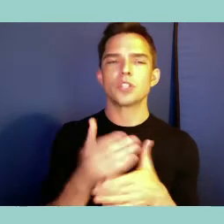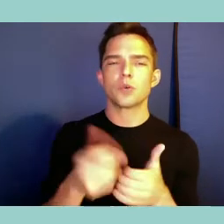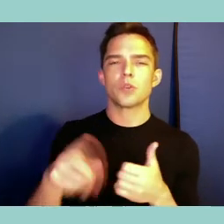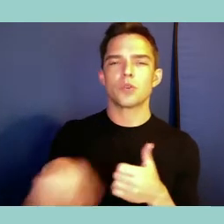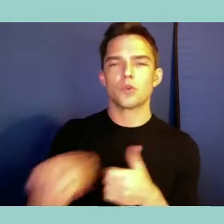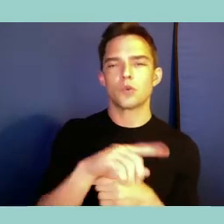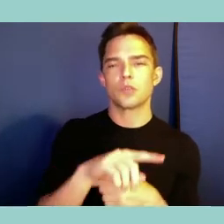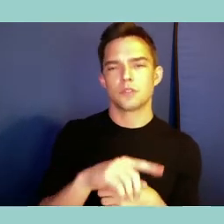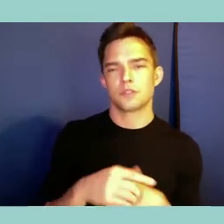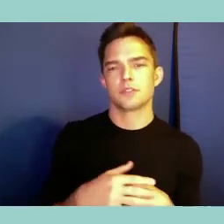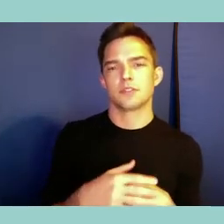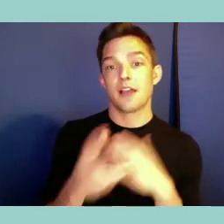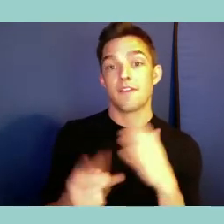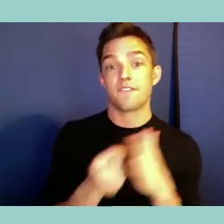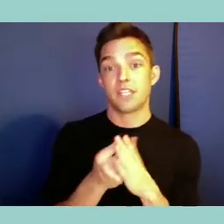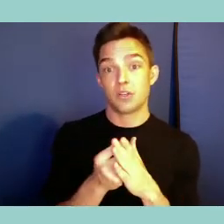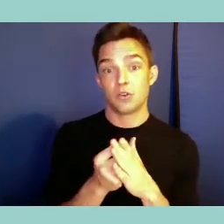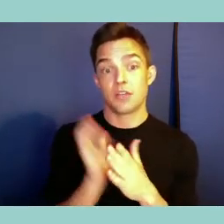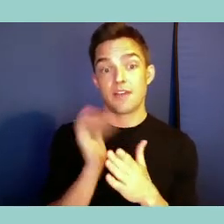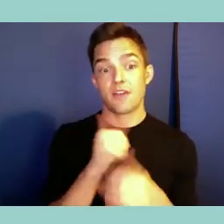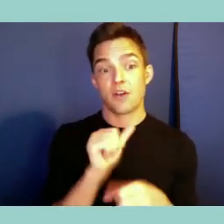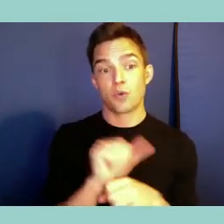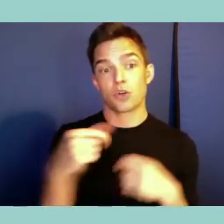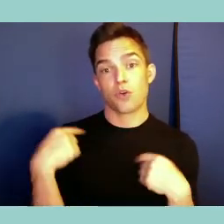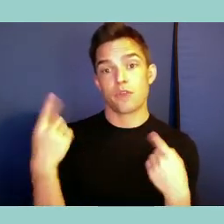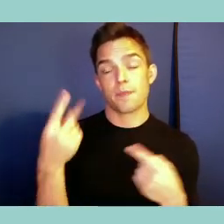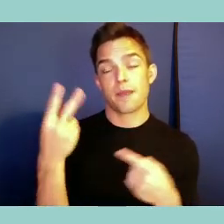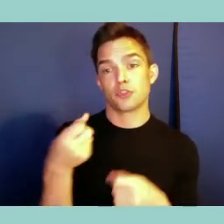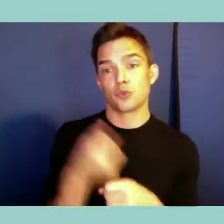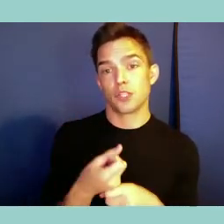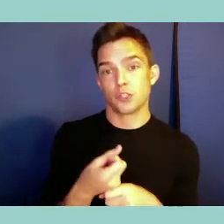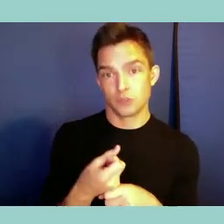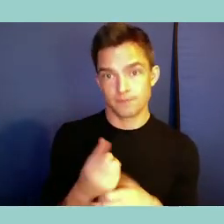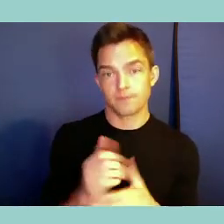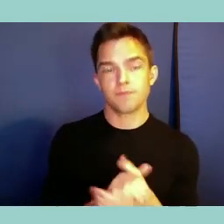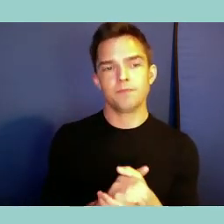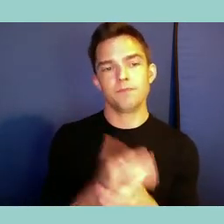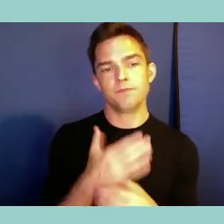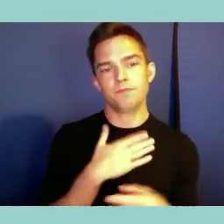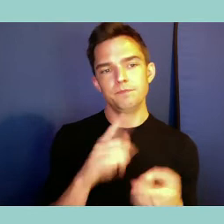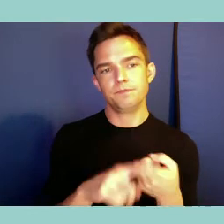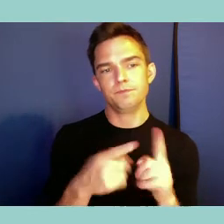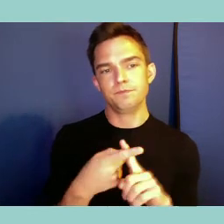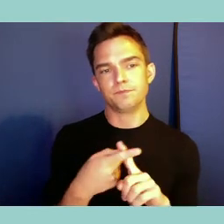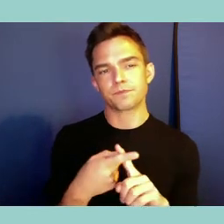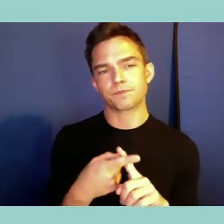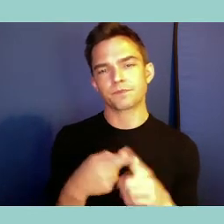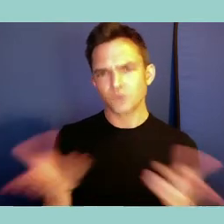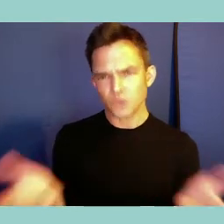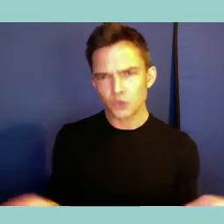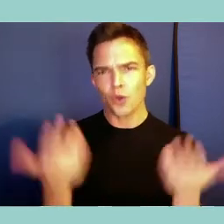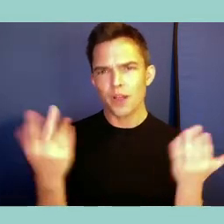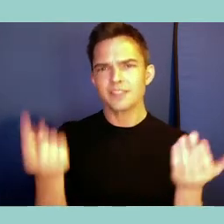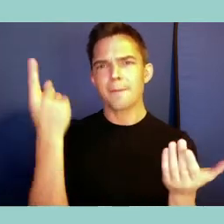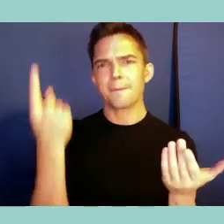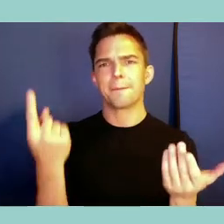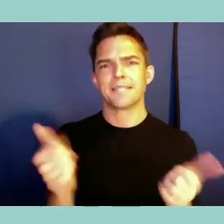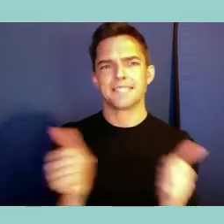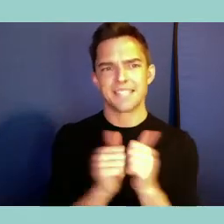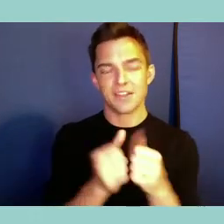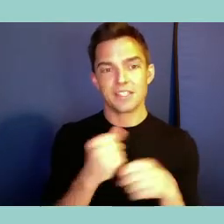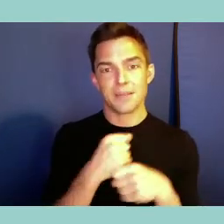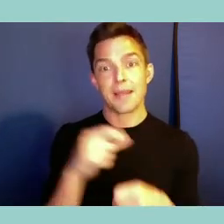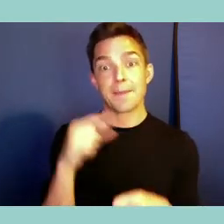like to share with you a video of our work over the last 2 years. My friends, let's rise